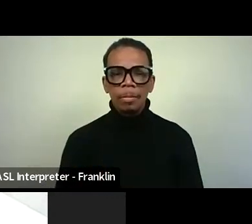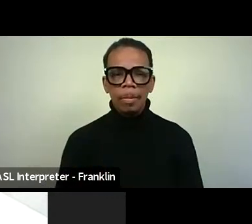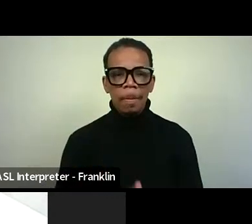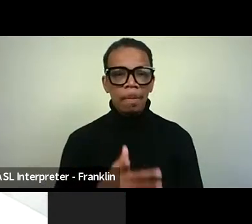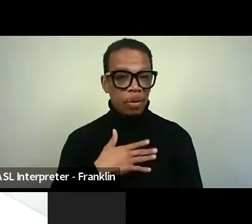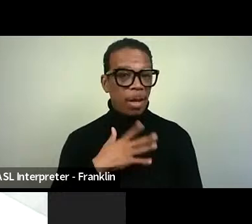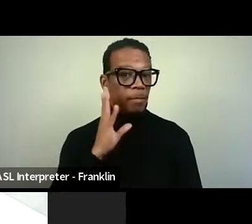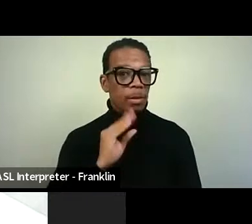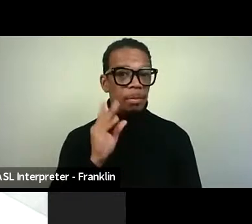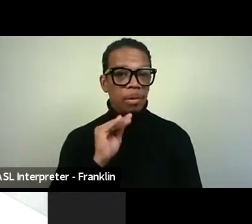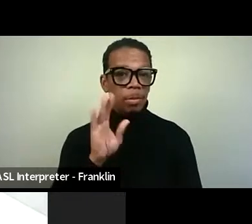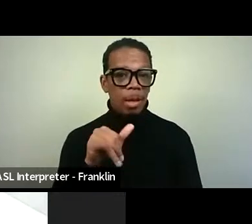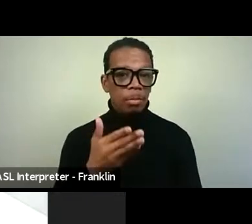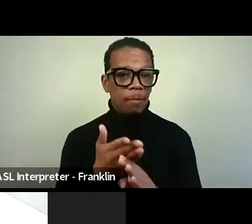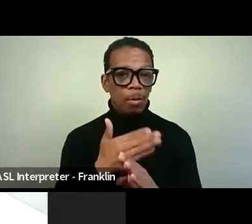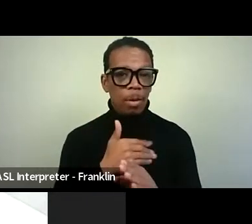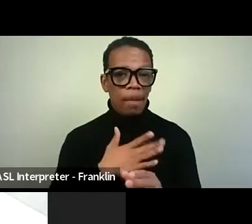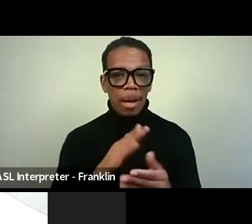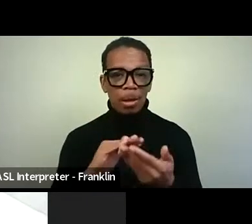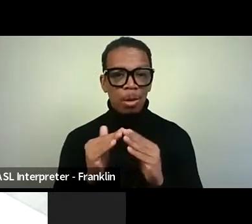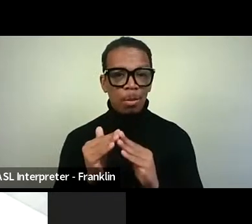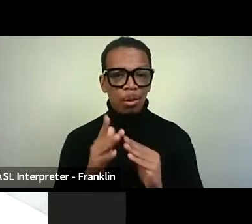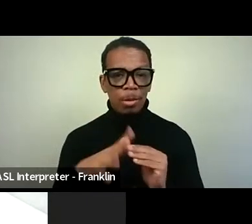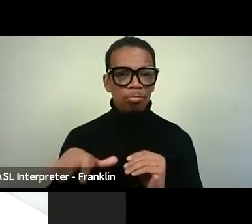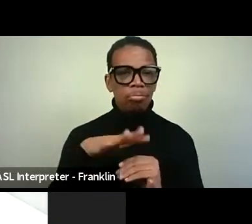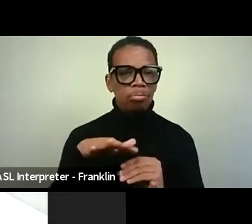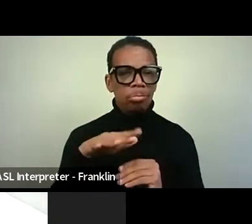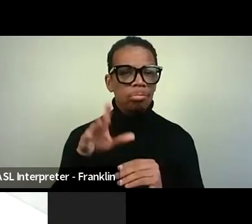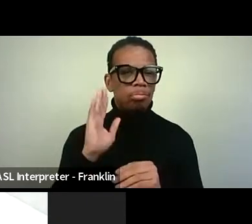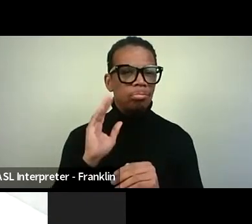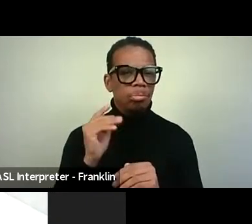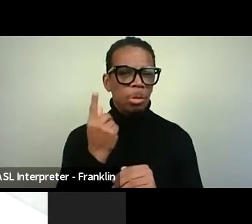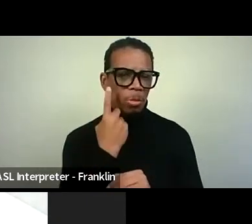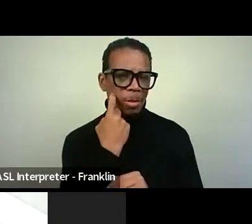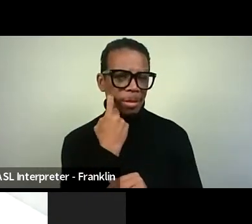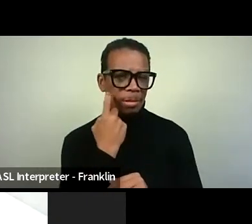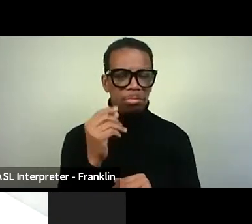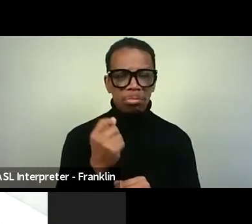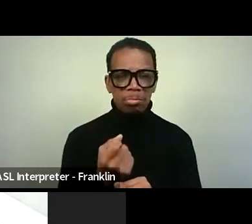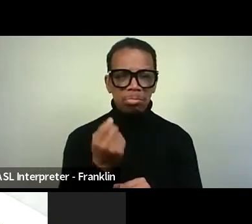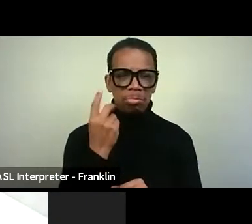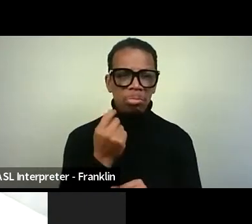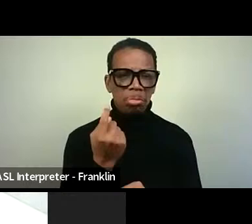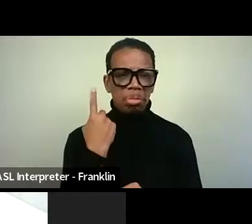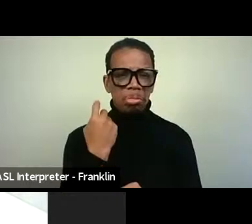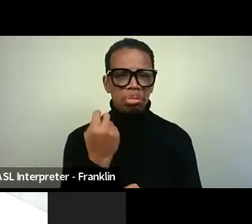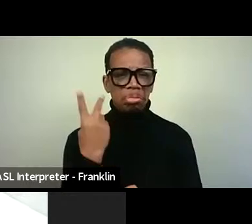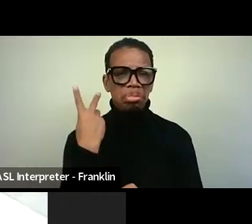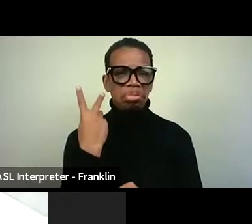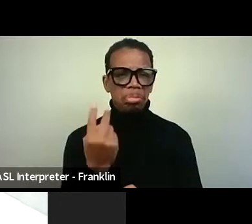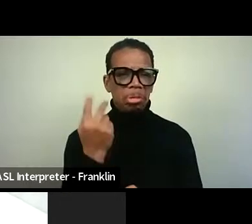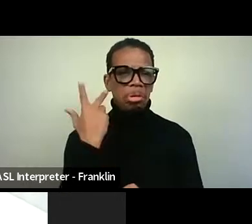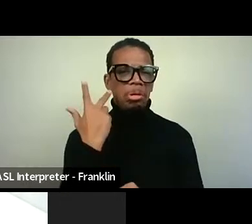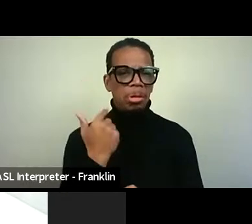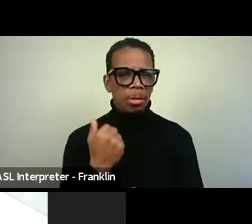had that experience in my community a few years ago where there was a BSU